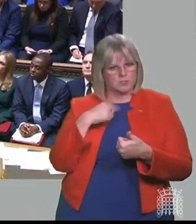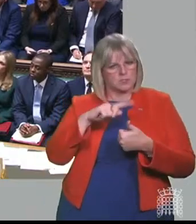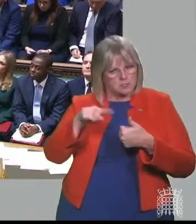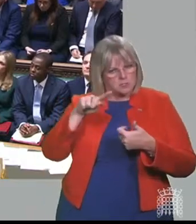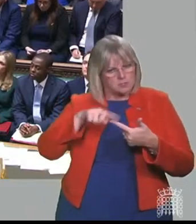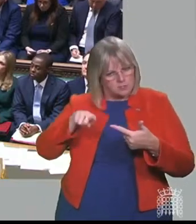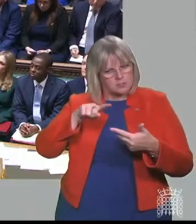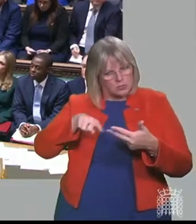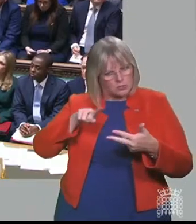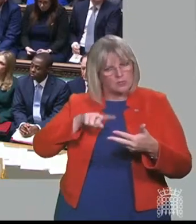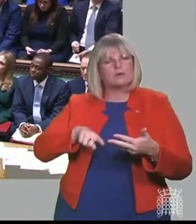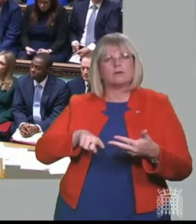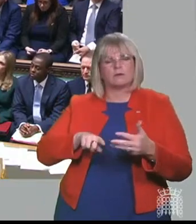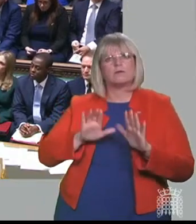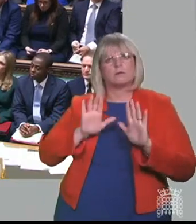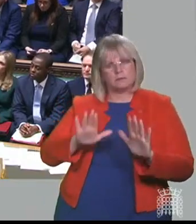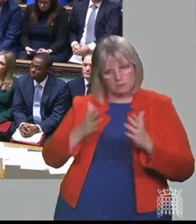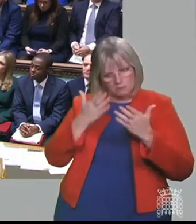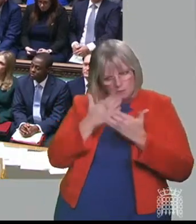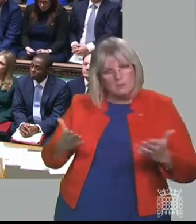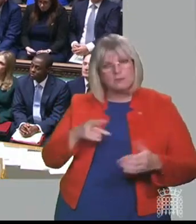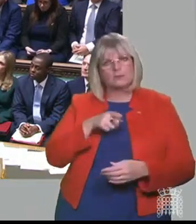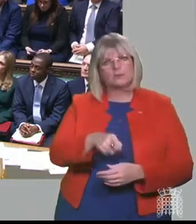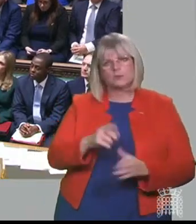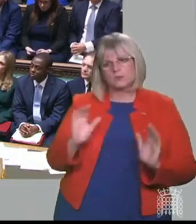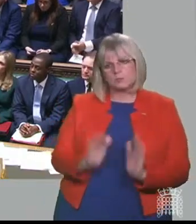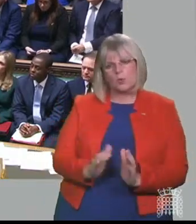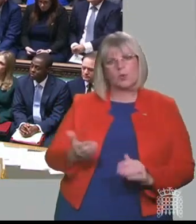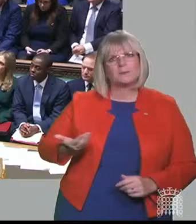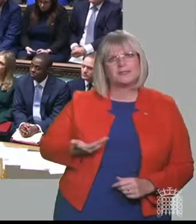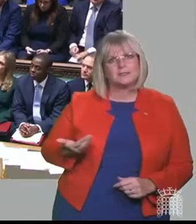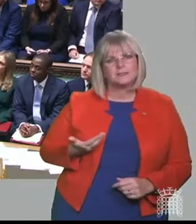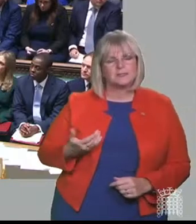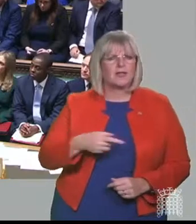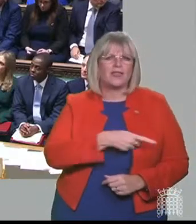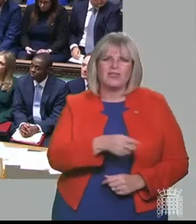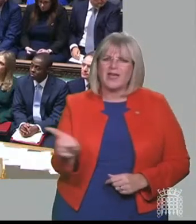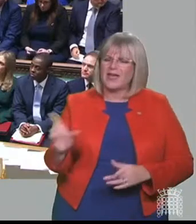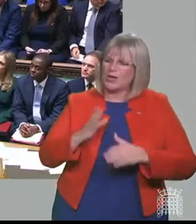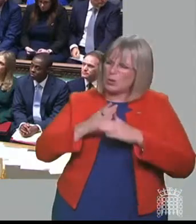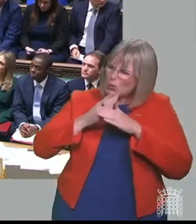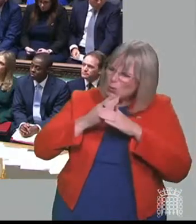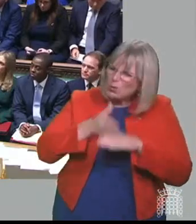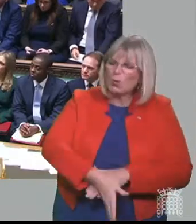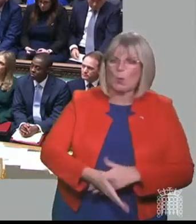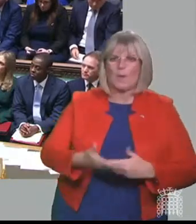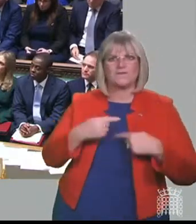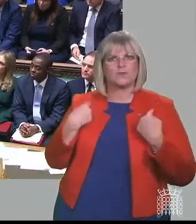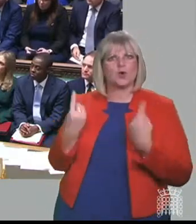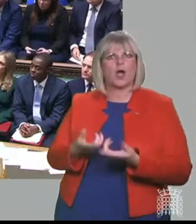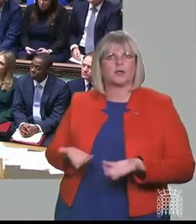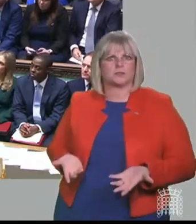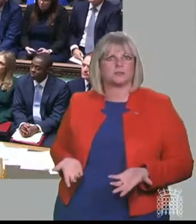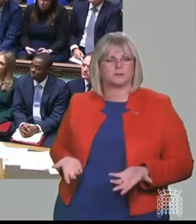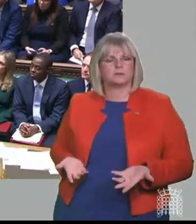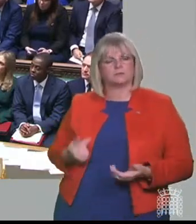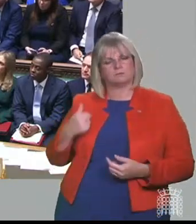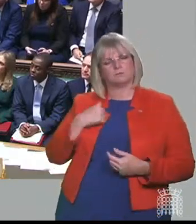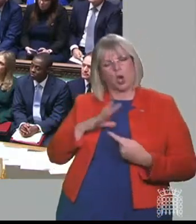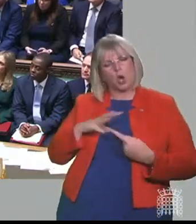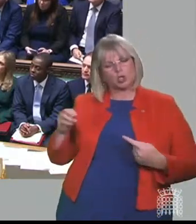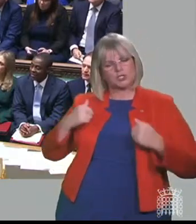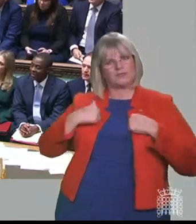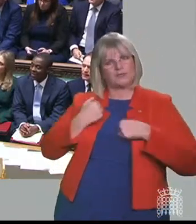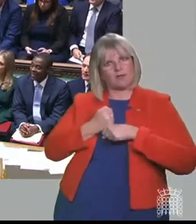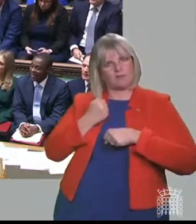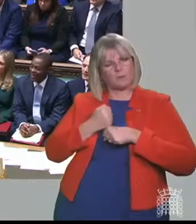today's autumn statement for growth. Small businesses work so hard for us, and a Conservative government today is working hard for